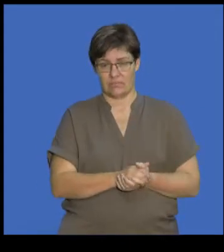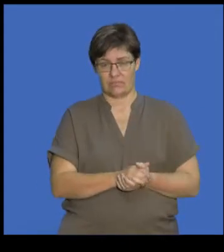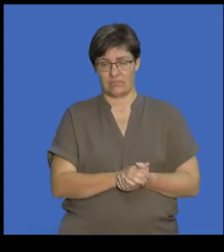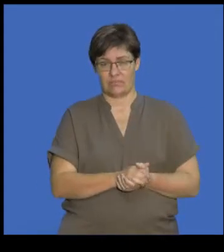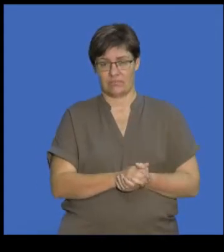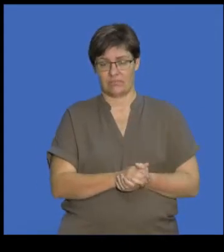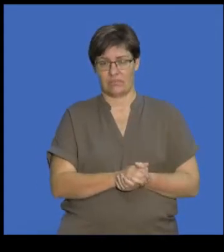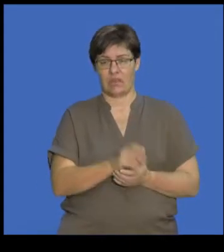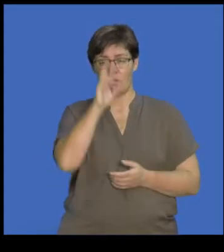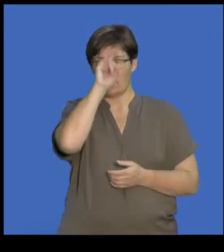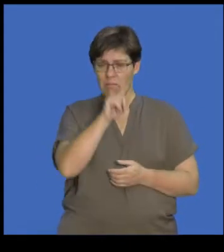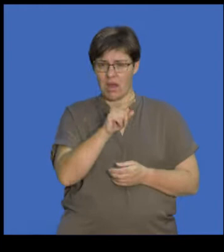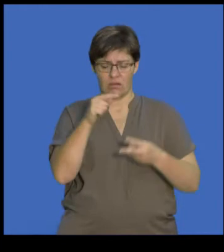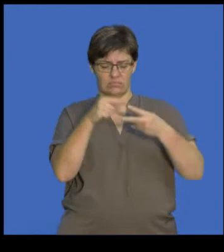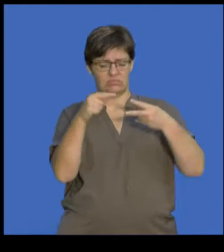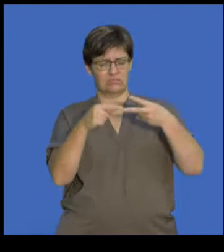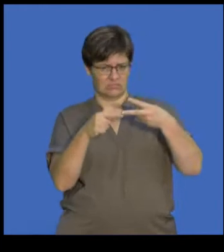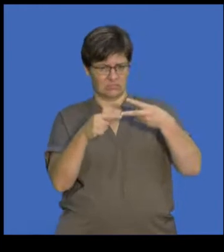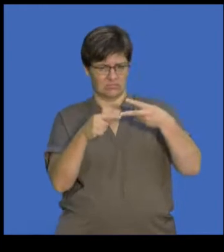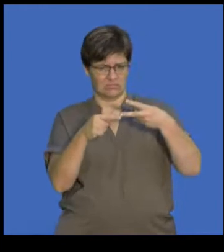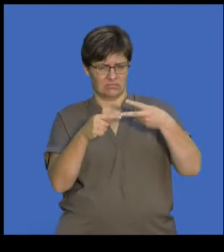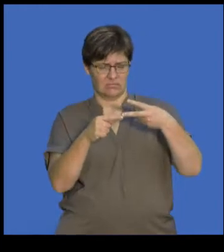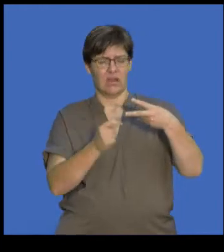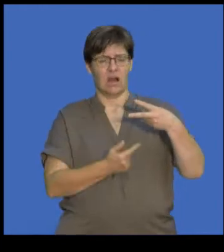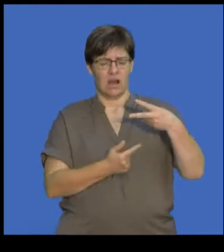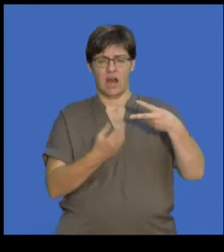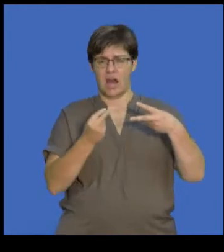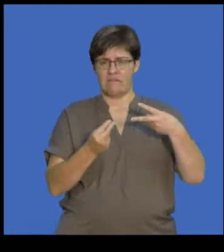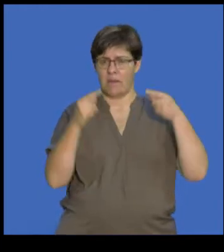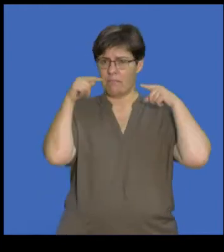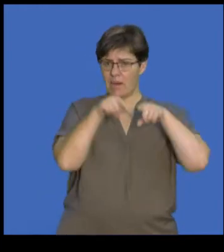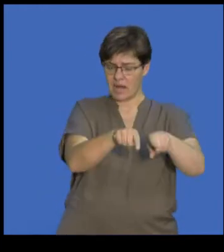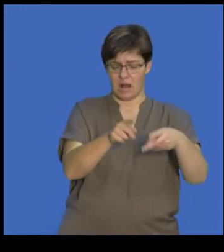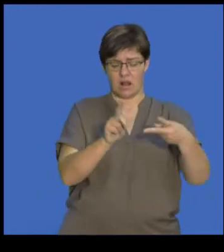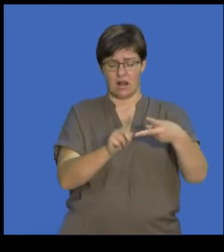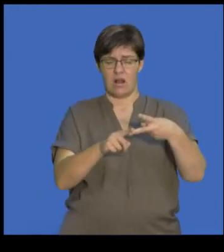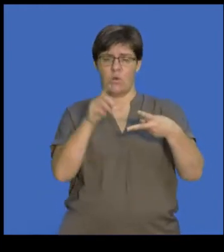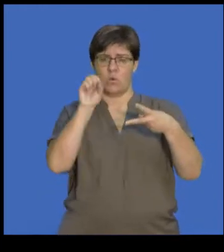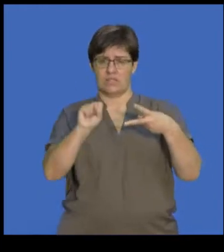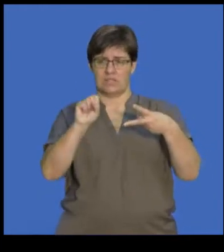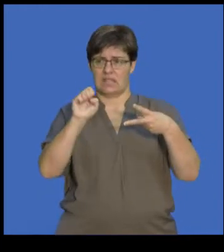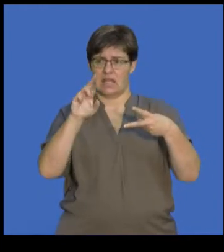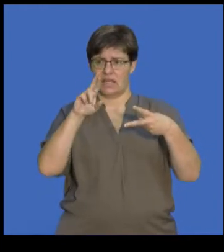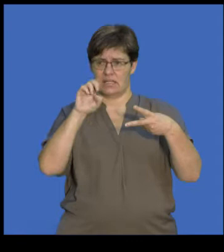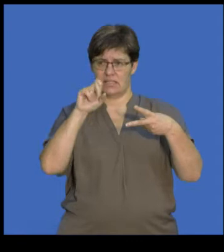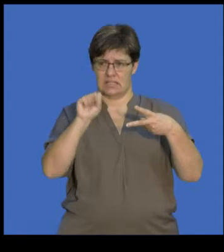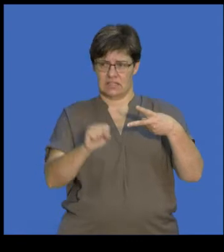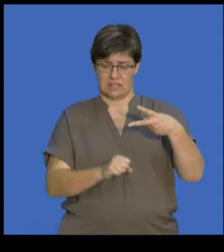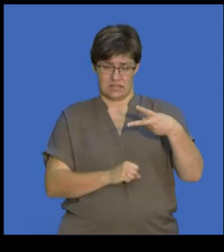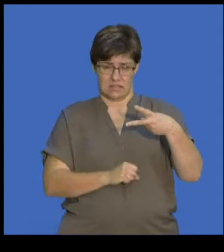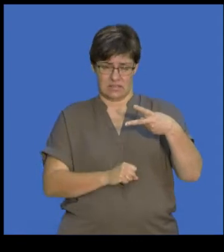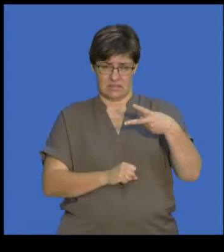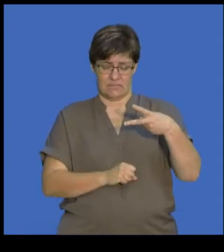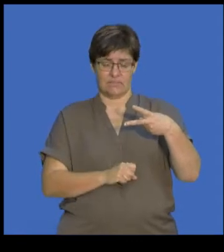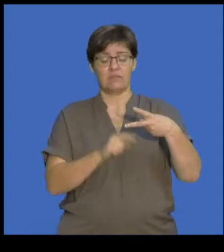we remember that there are two types of connections in a circuit. It's either parallel or series. So, and ultimately